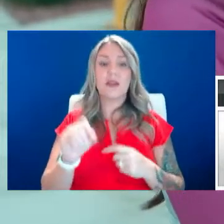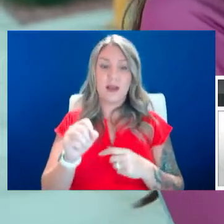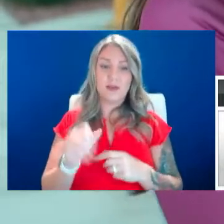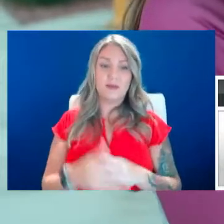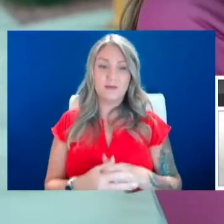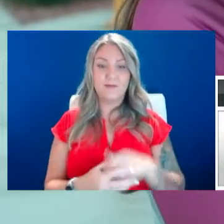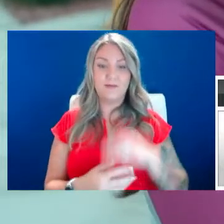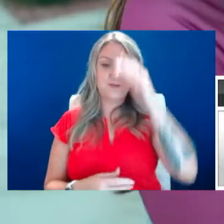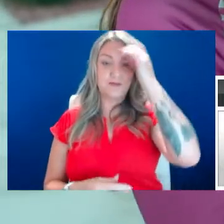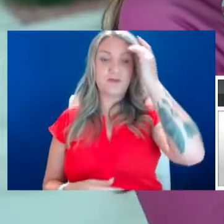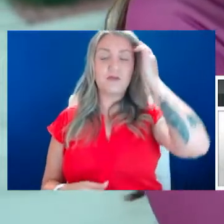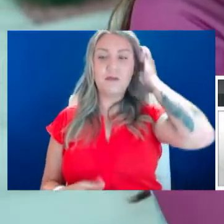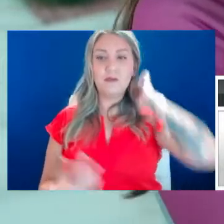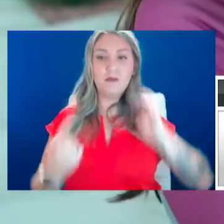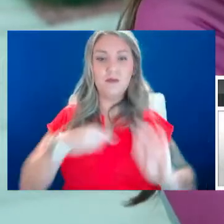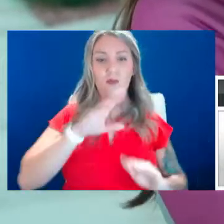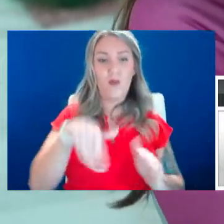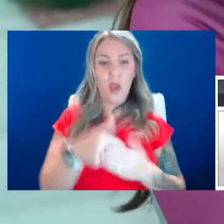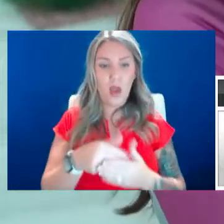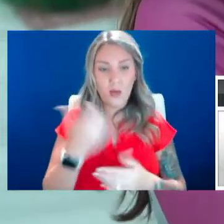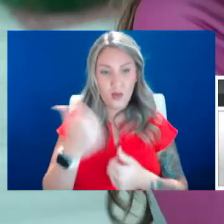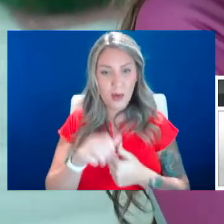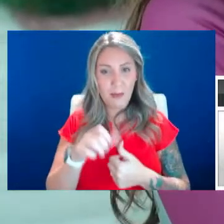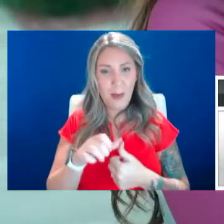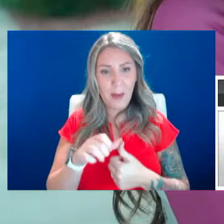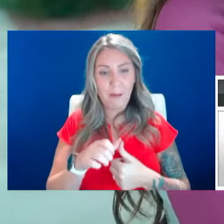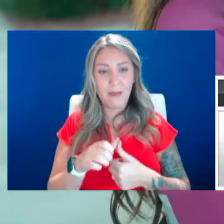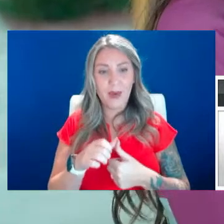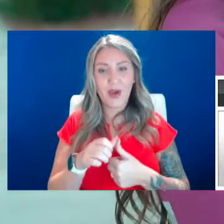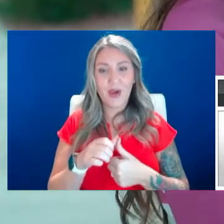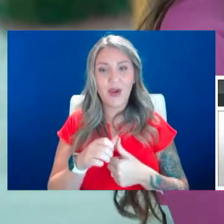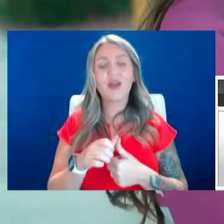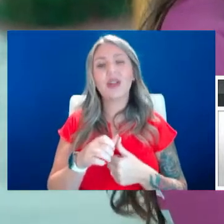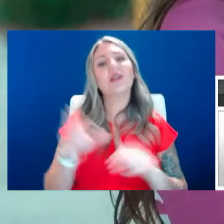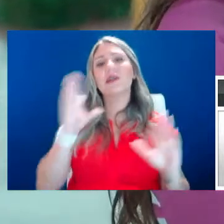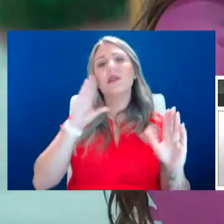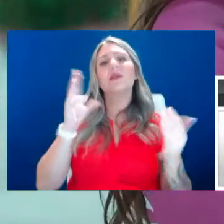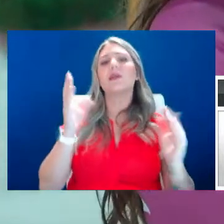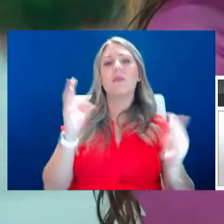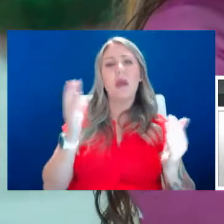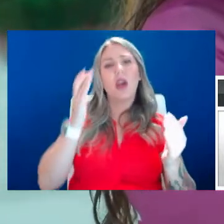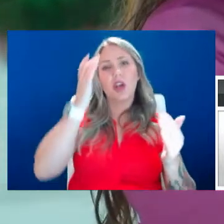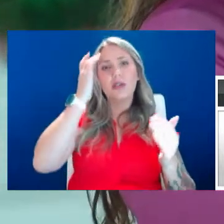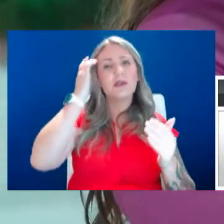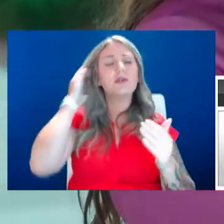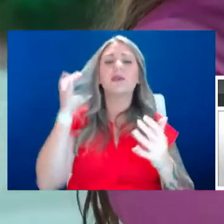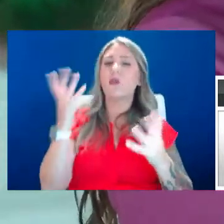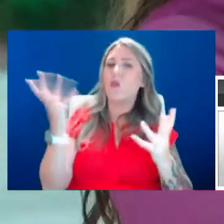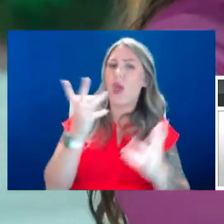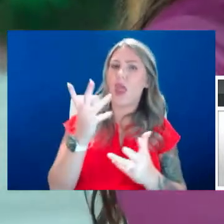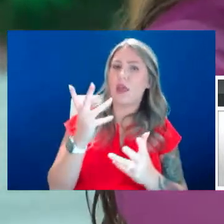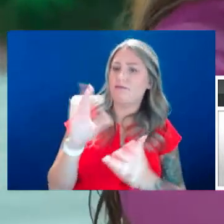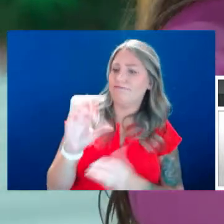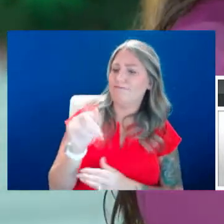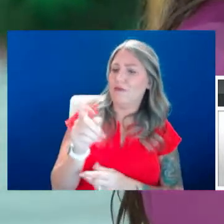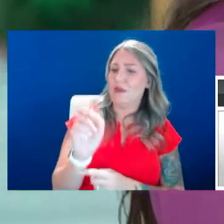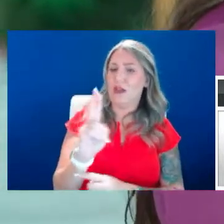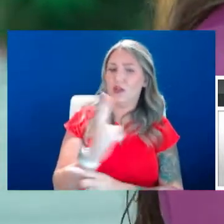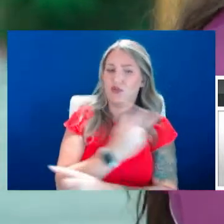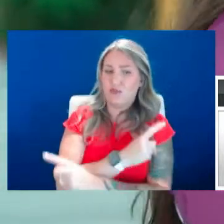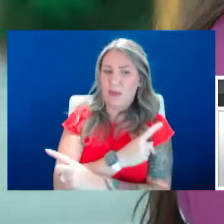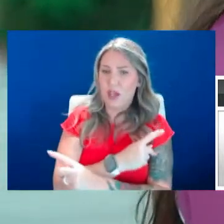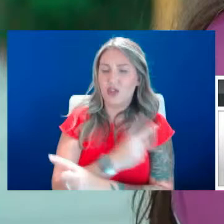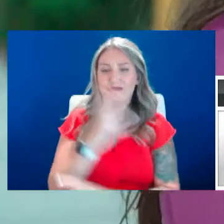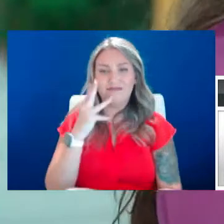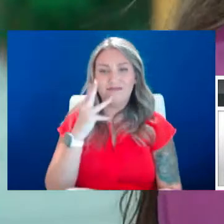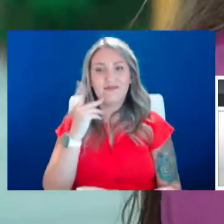remember is what we're doing just pales in comparison to what patients face. So we're more than happy to just